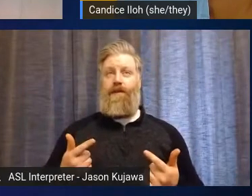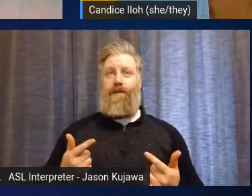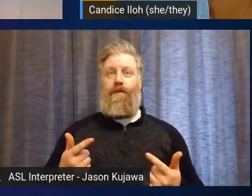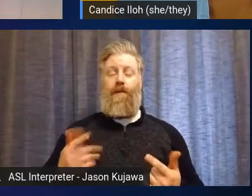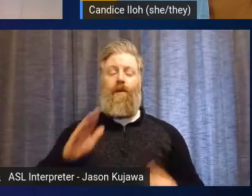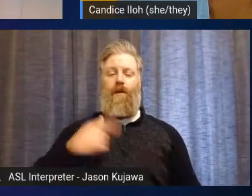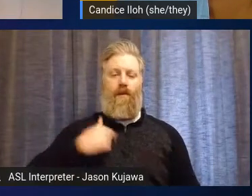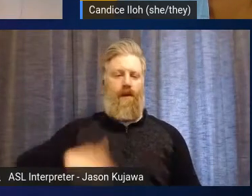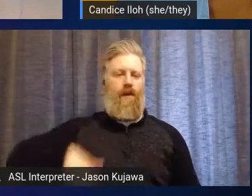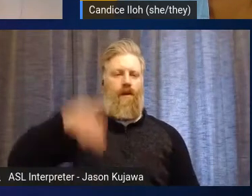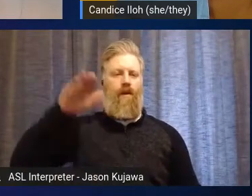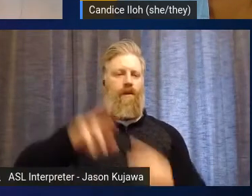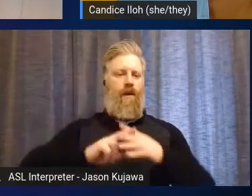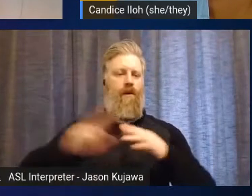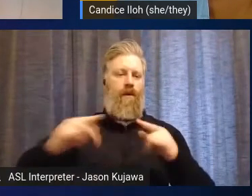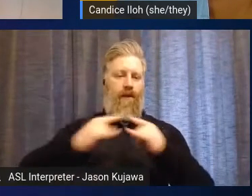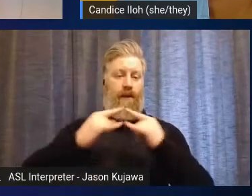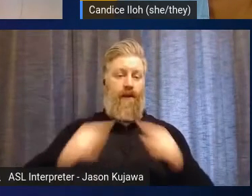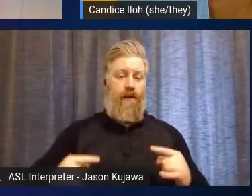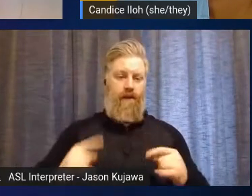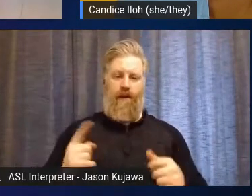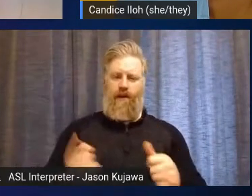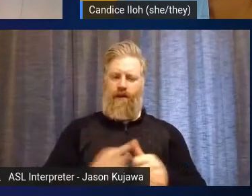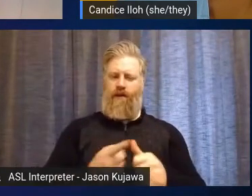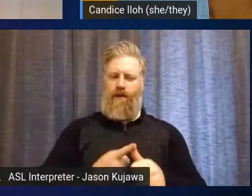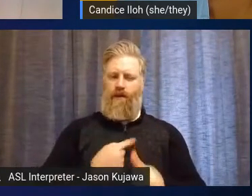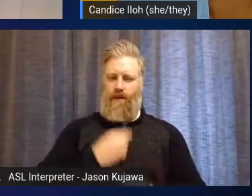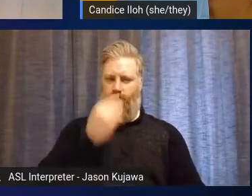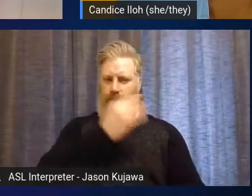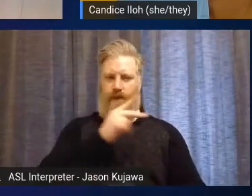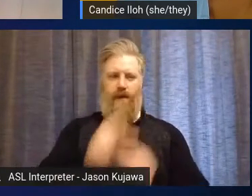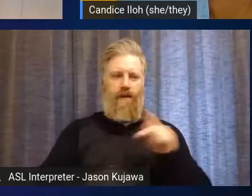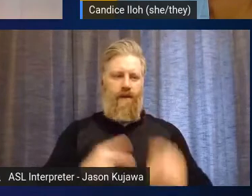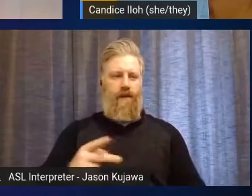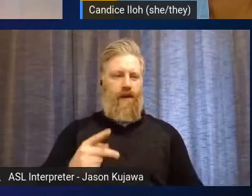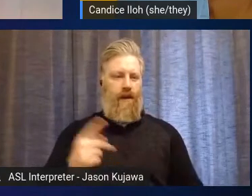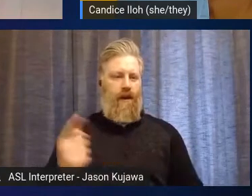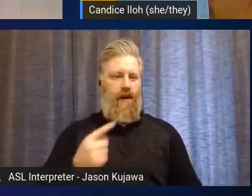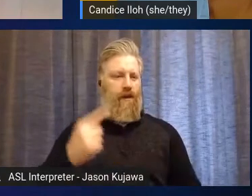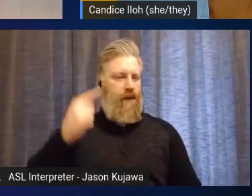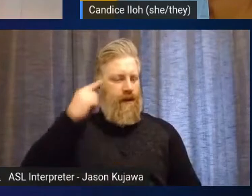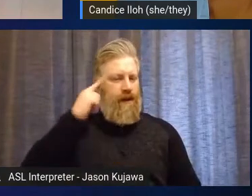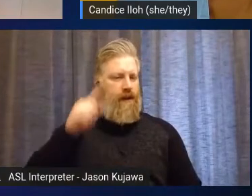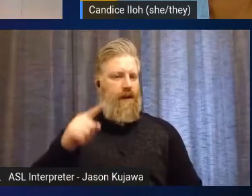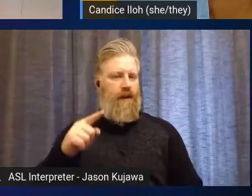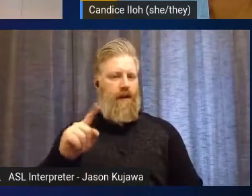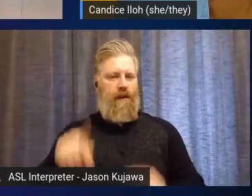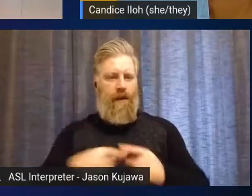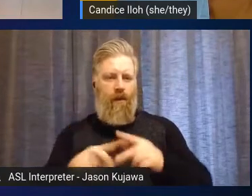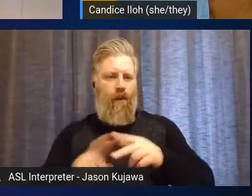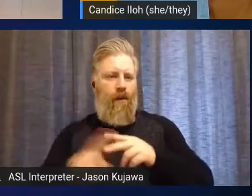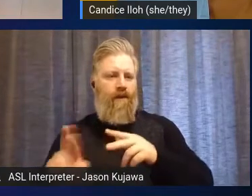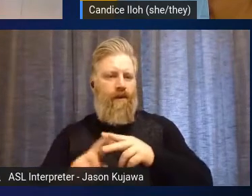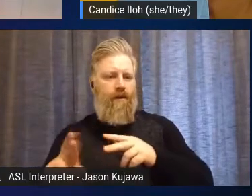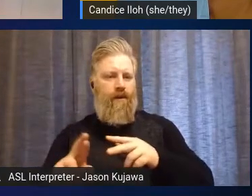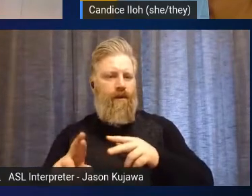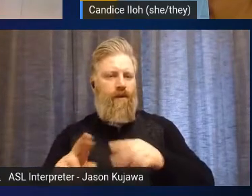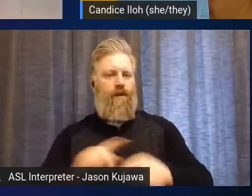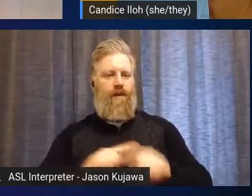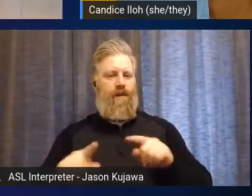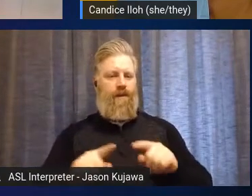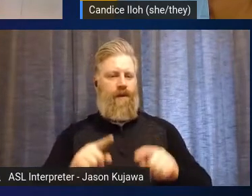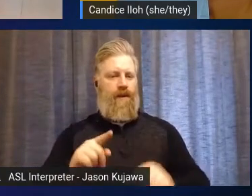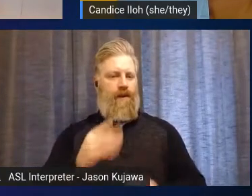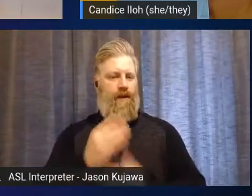up in a refugee camp, first, I would like to say one thing. People always hear about refugees, but we forget those who lost their life when